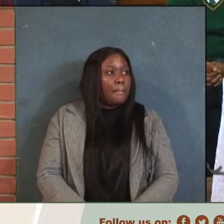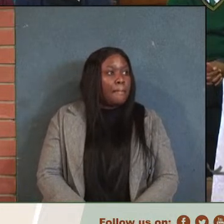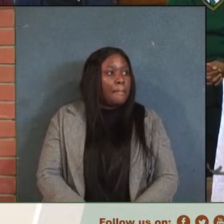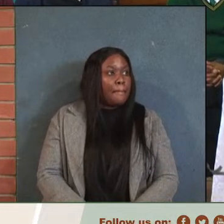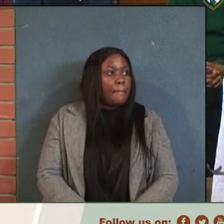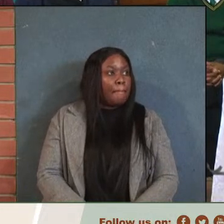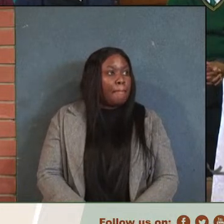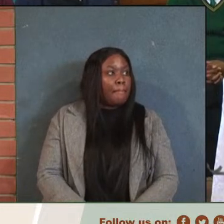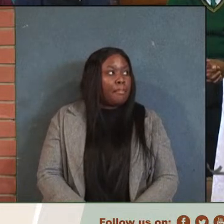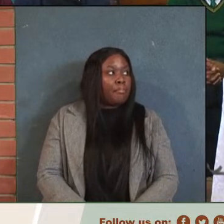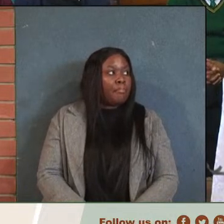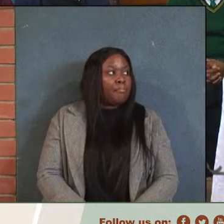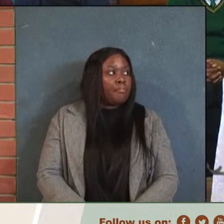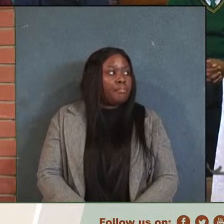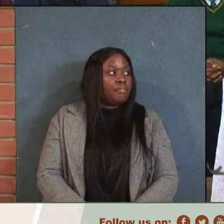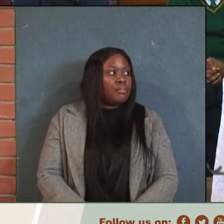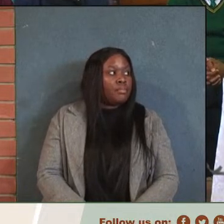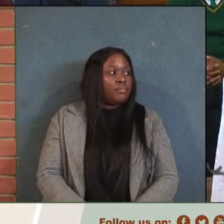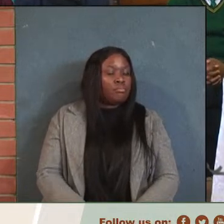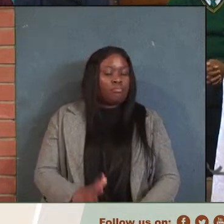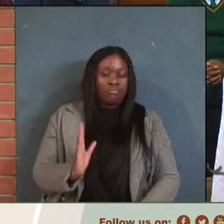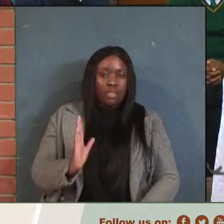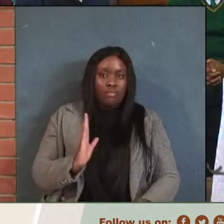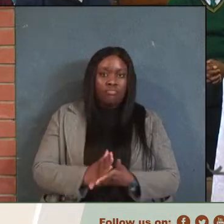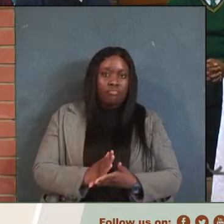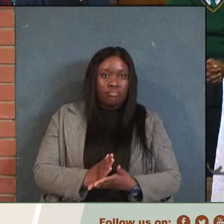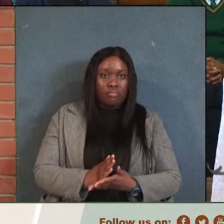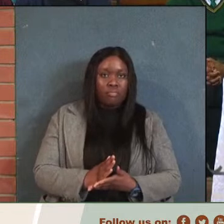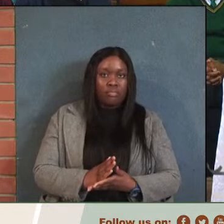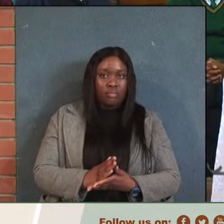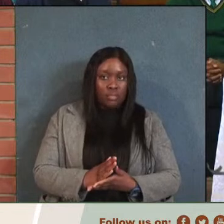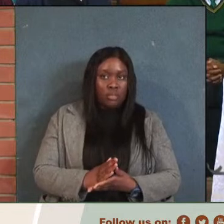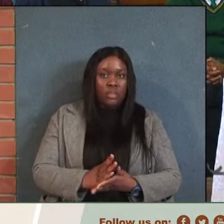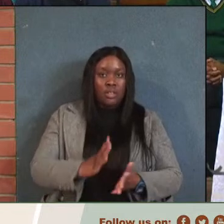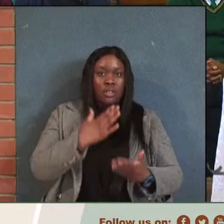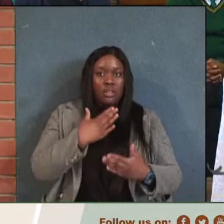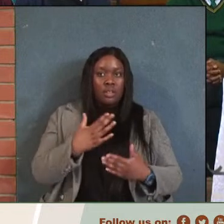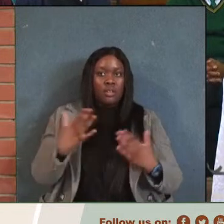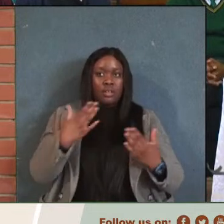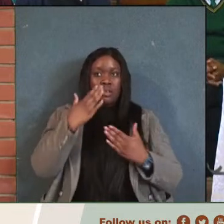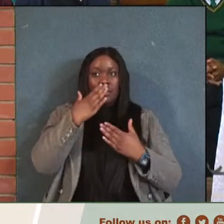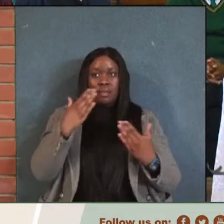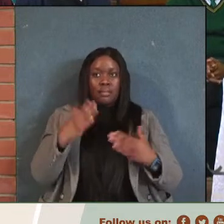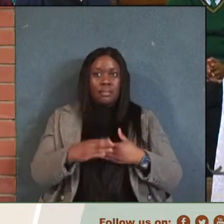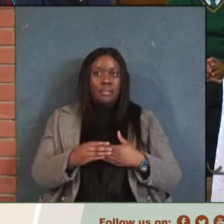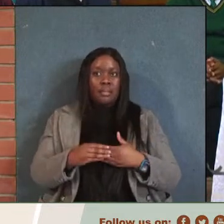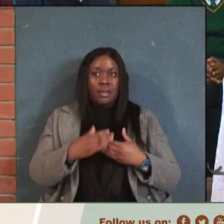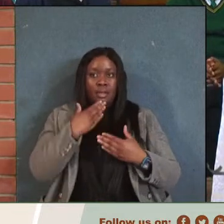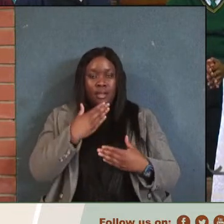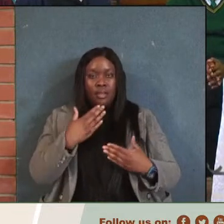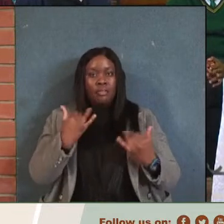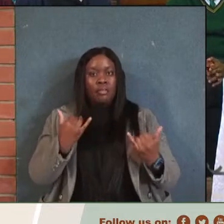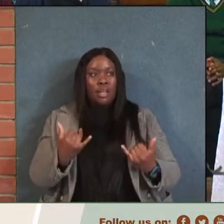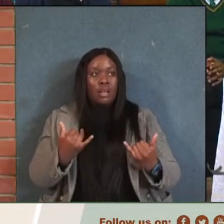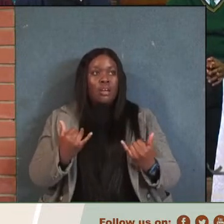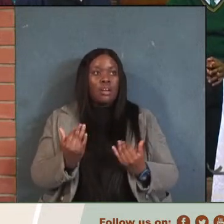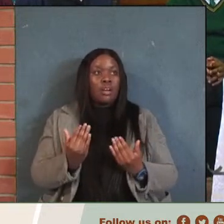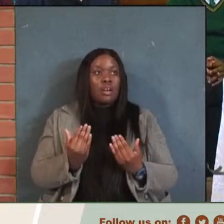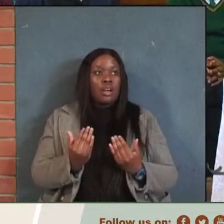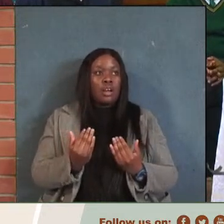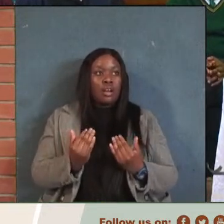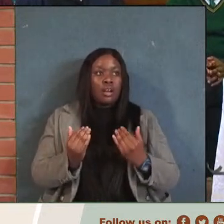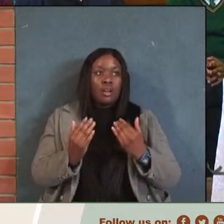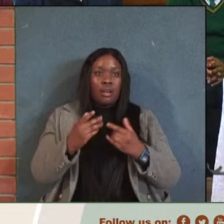Who? I am convinced, entirely convinced. Thank you, Honorable Member. I would like to declare the House to please switch off